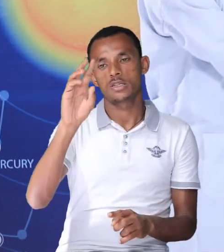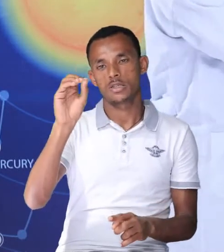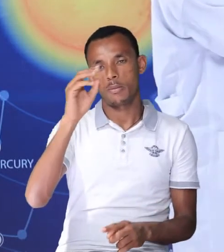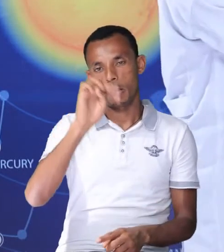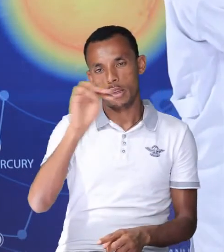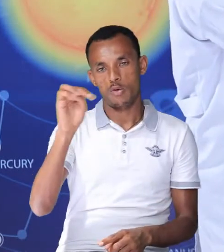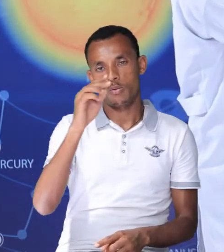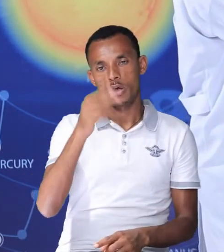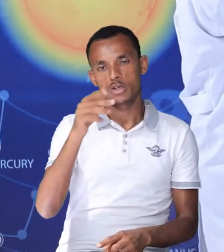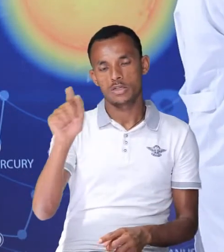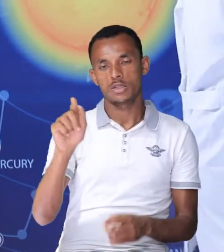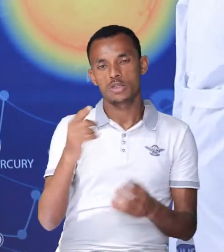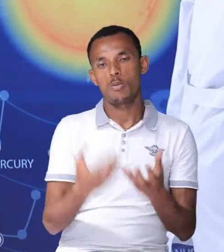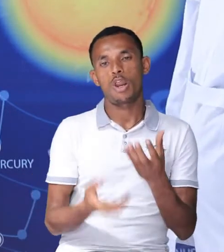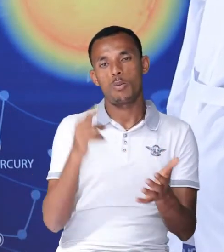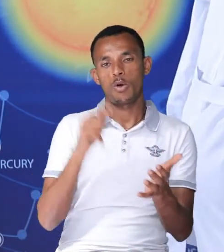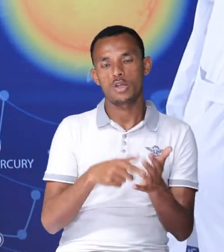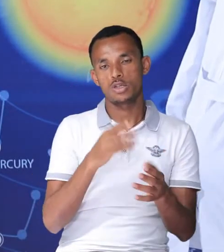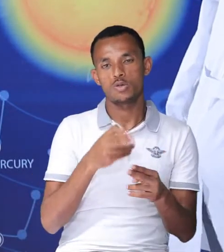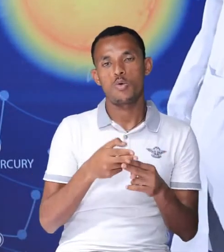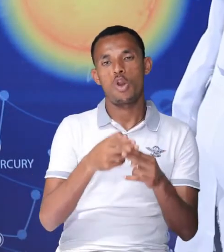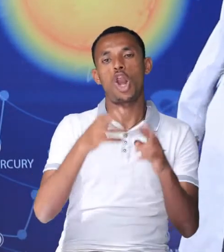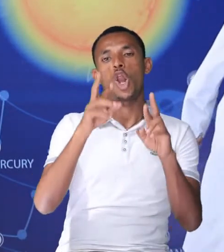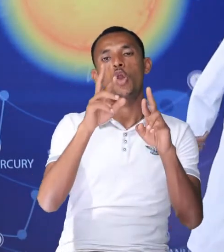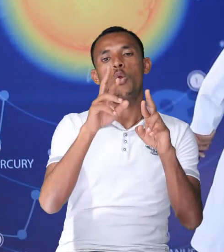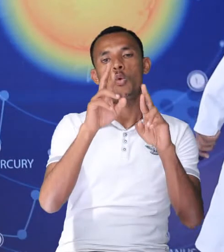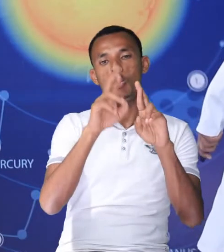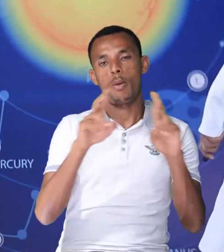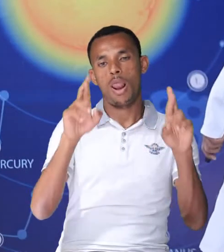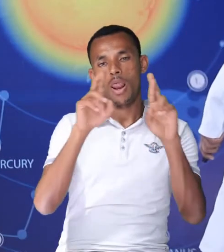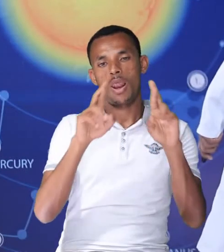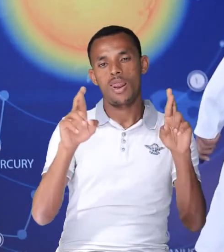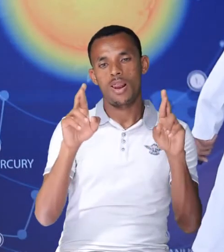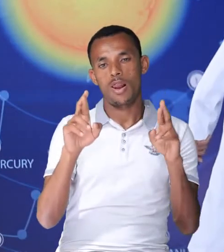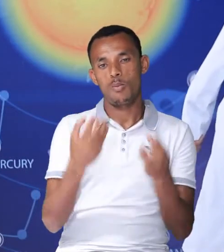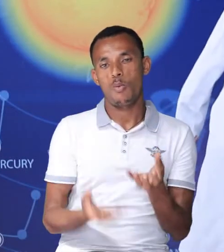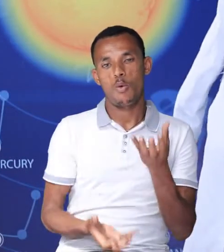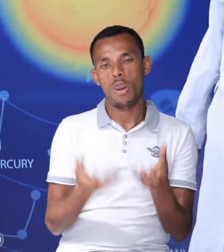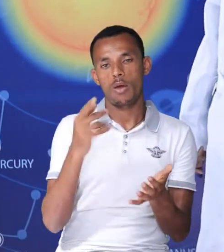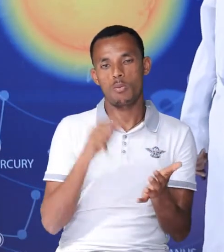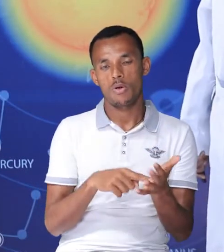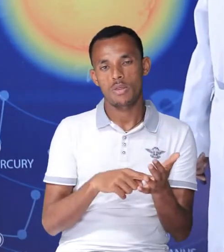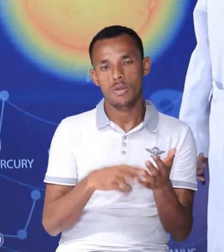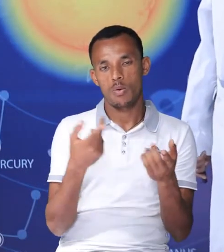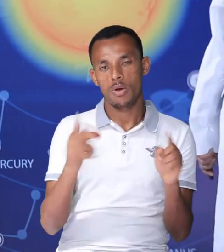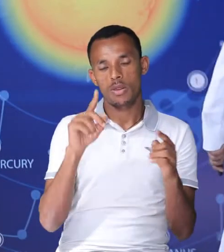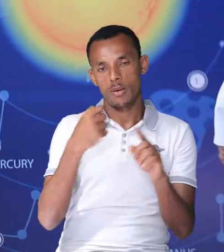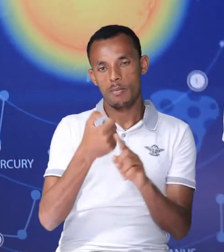mercury, the boiling point is called normal boiling point, when the pressure